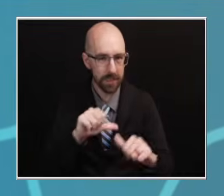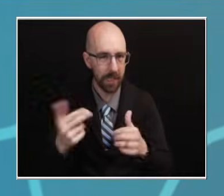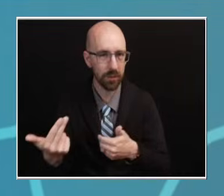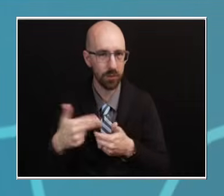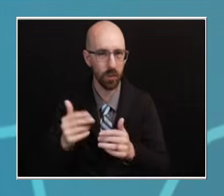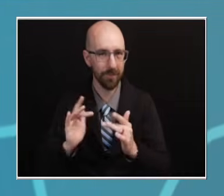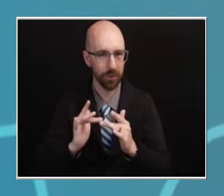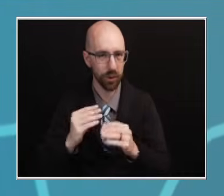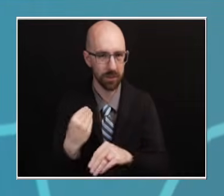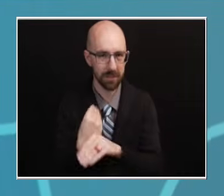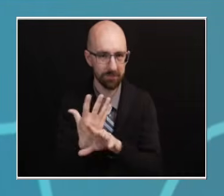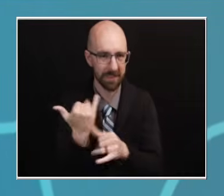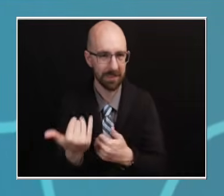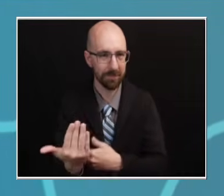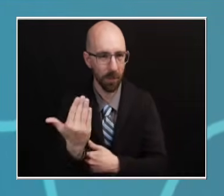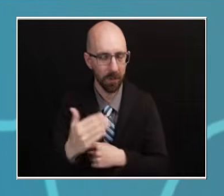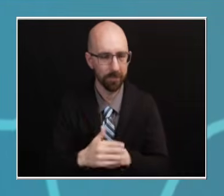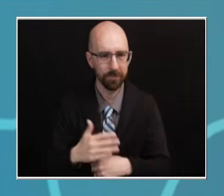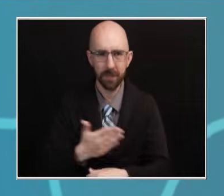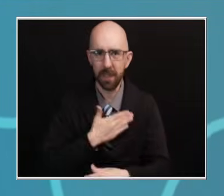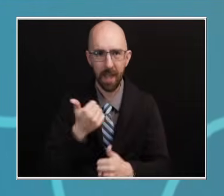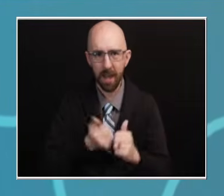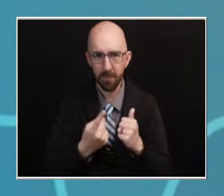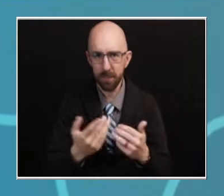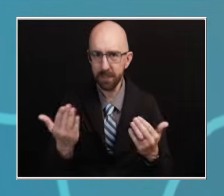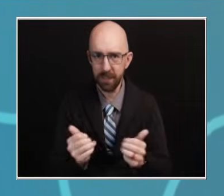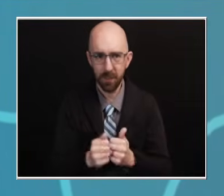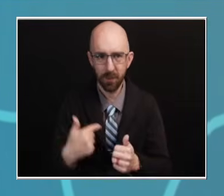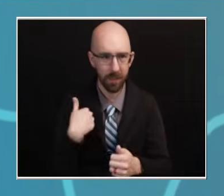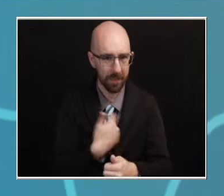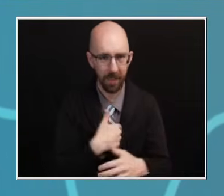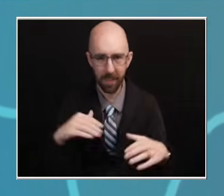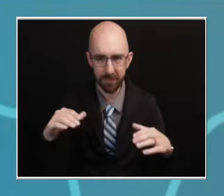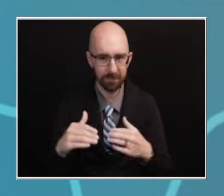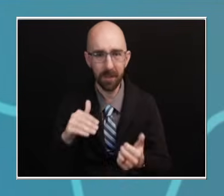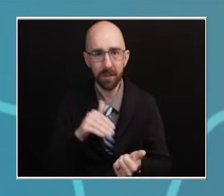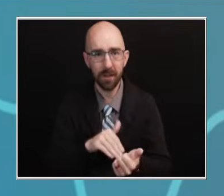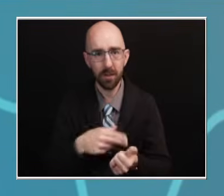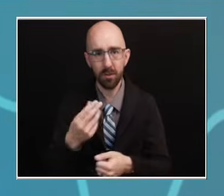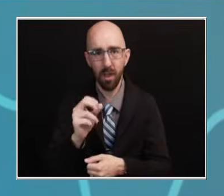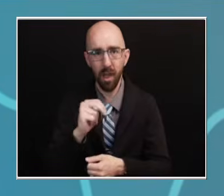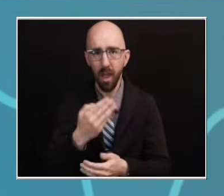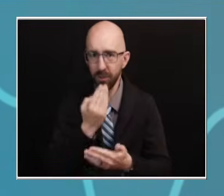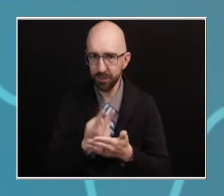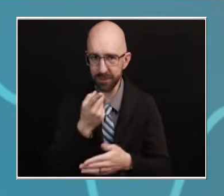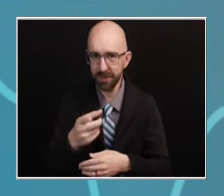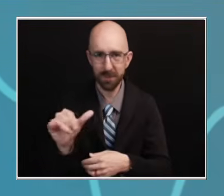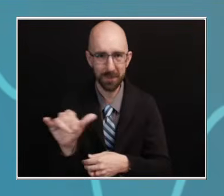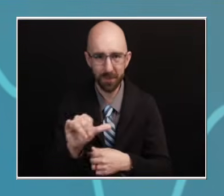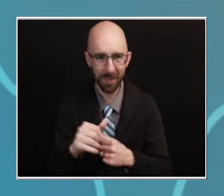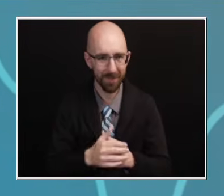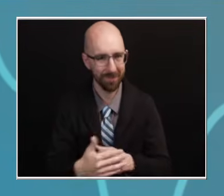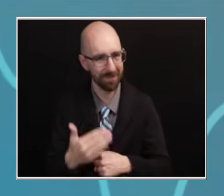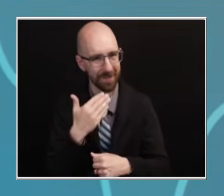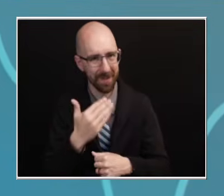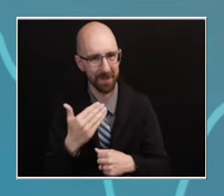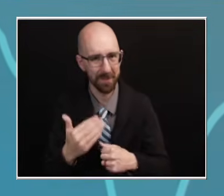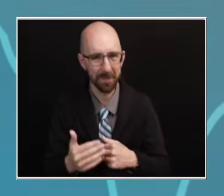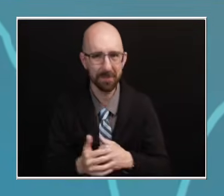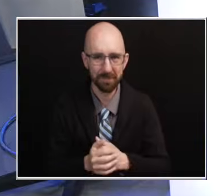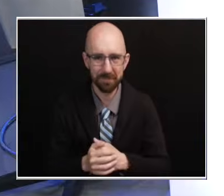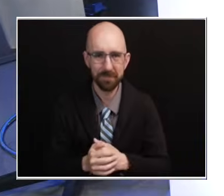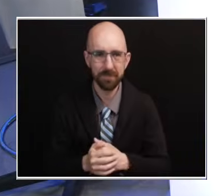us. Got everybody back together. Dr. Hahn, nice to see you as well. Thank you.